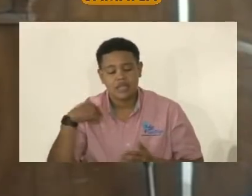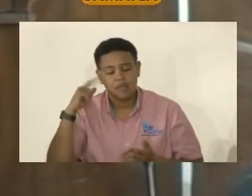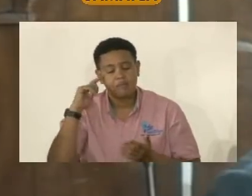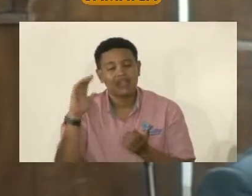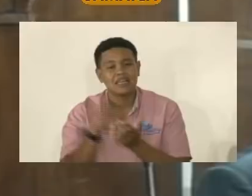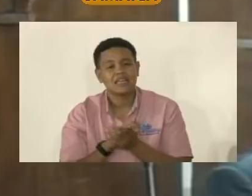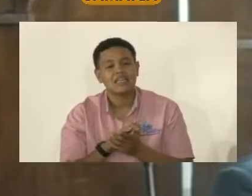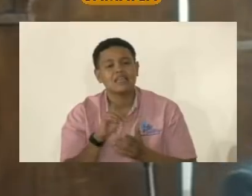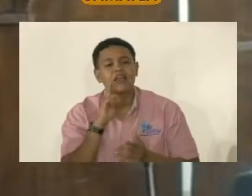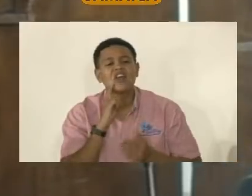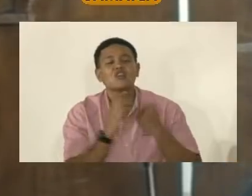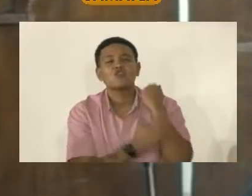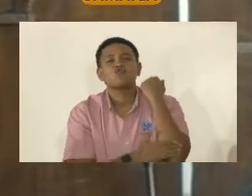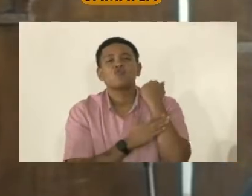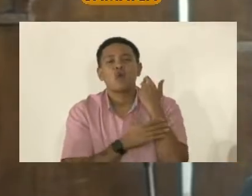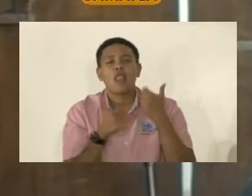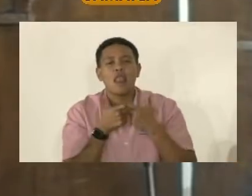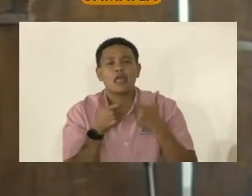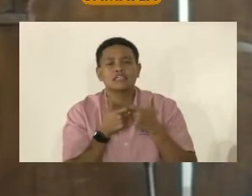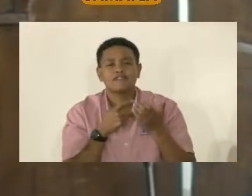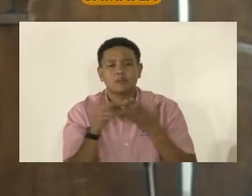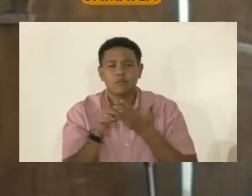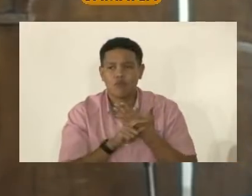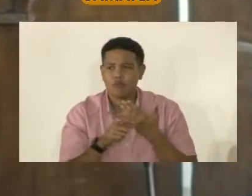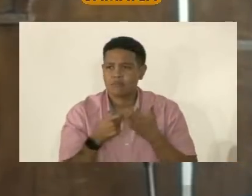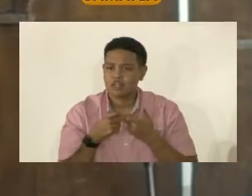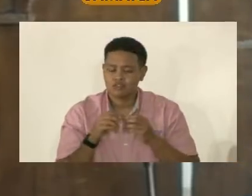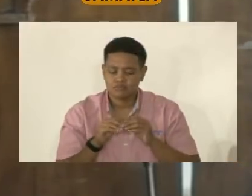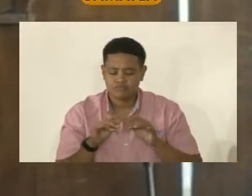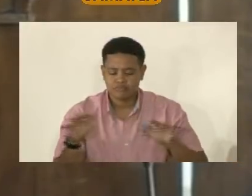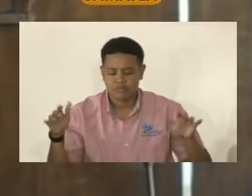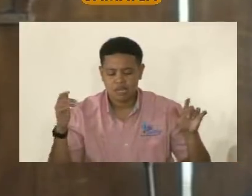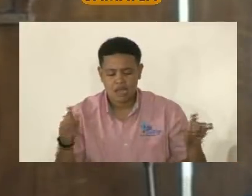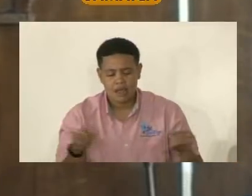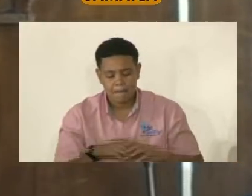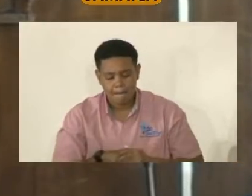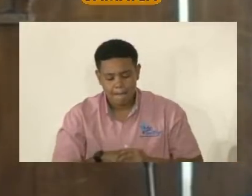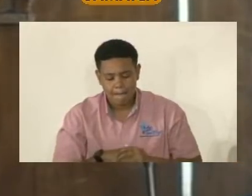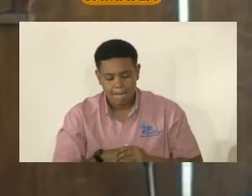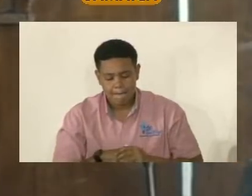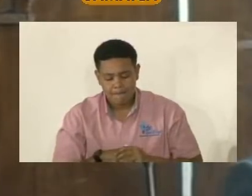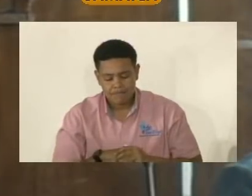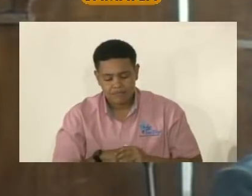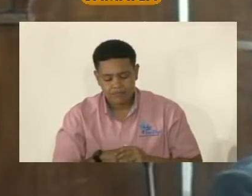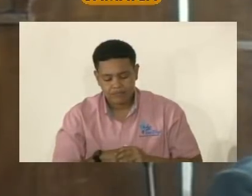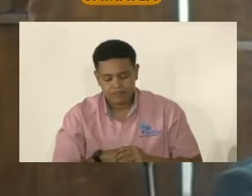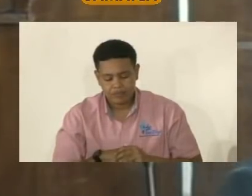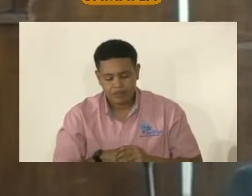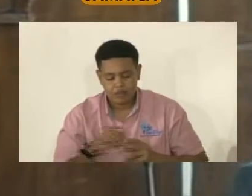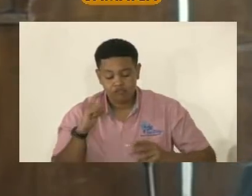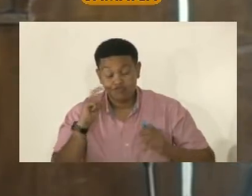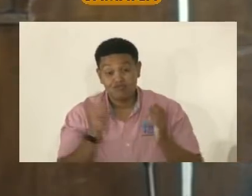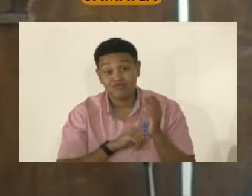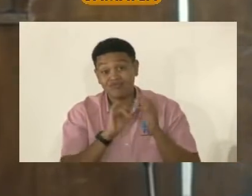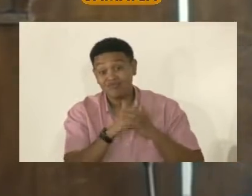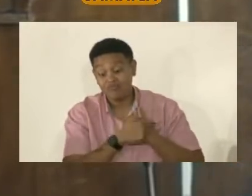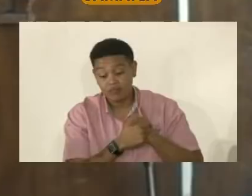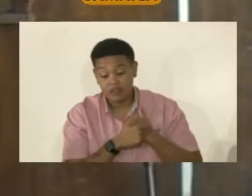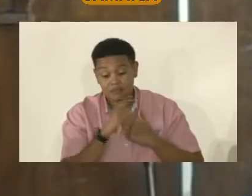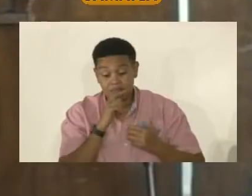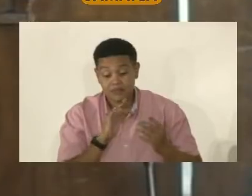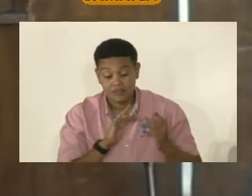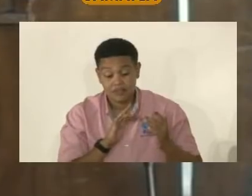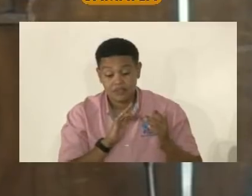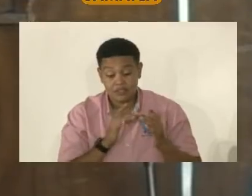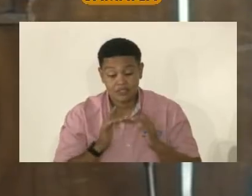was, the rural electrification program was introduced. It was a recognition at that time that electricity had